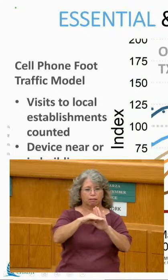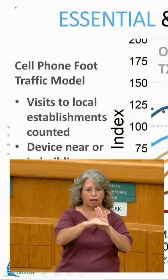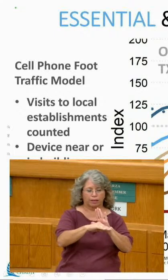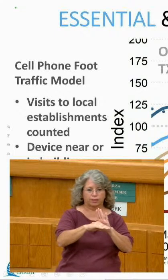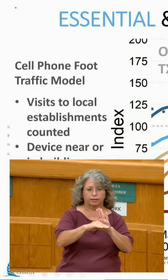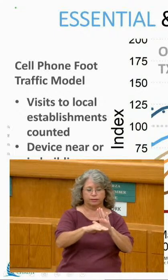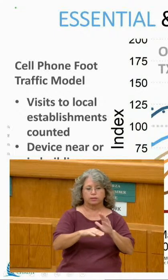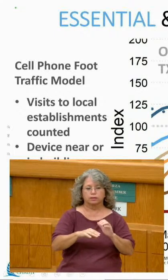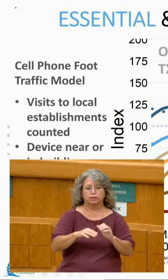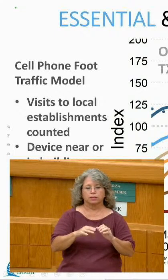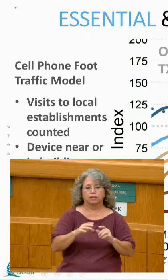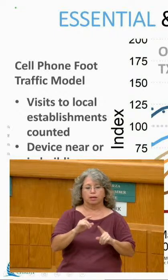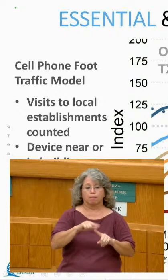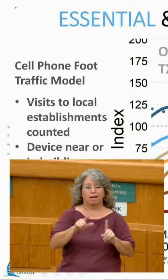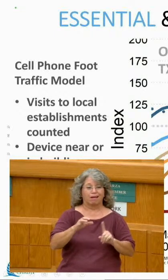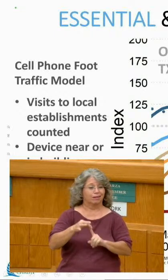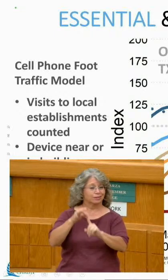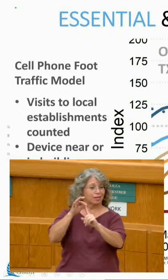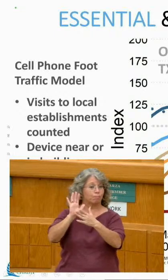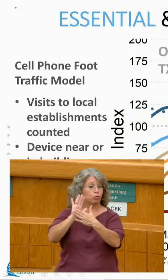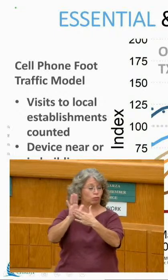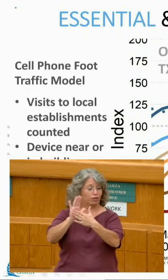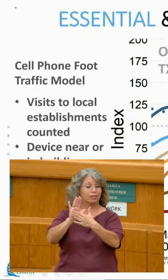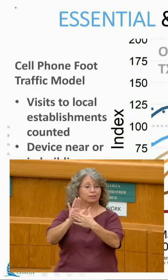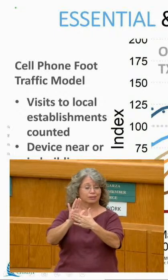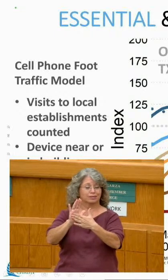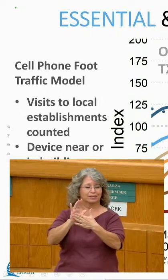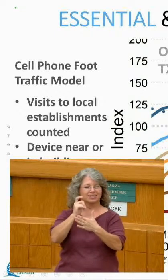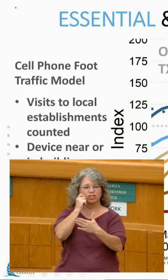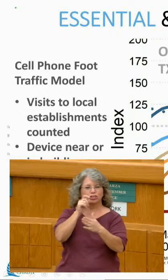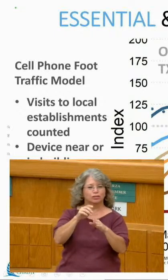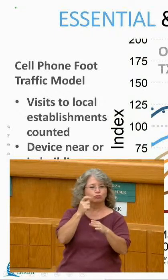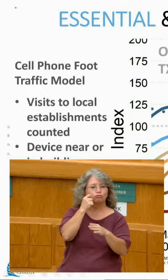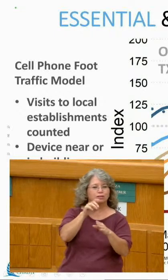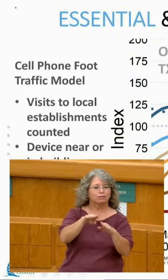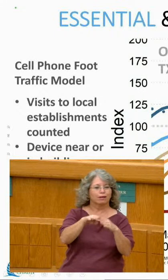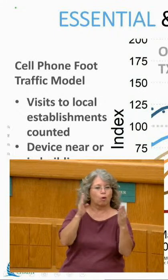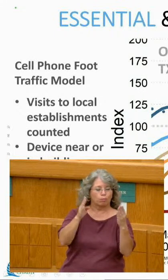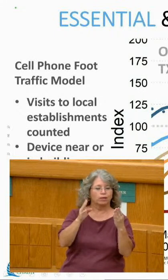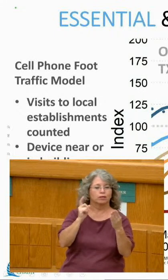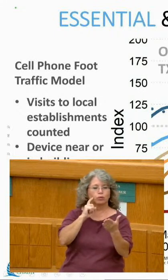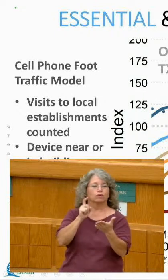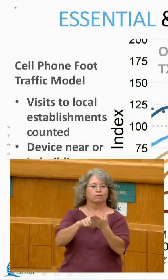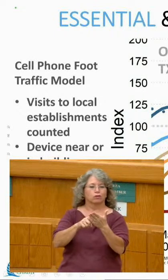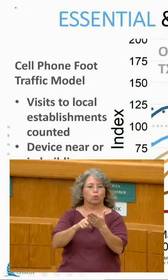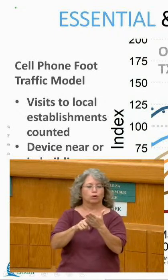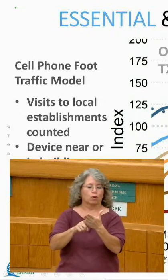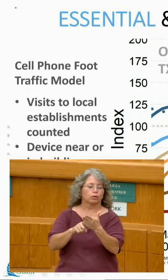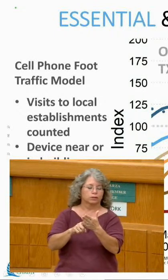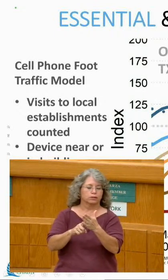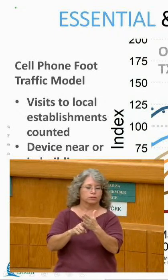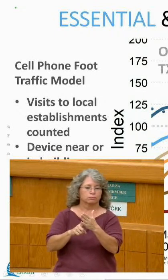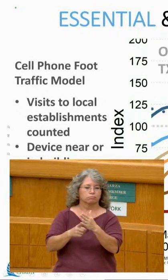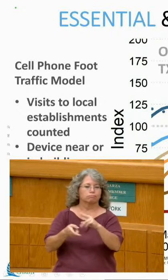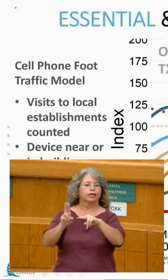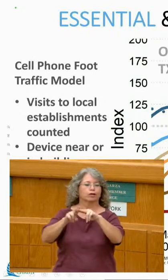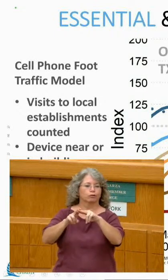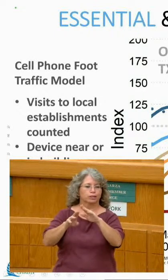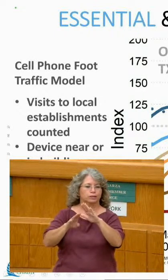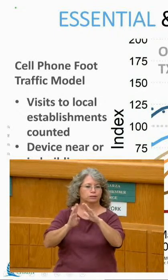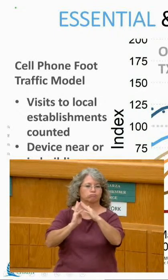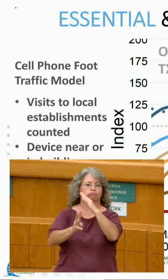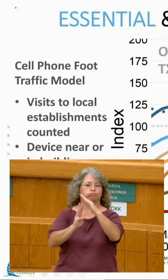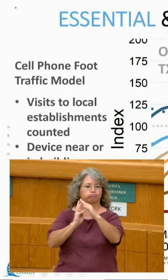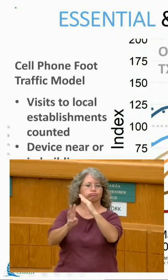with the exception of movies, which notably opened recently, and we're seeing an increased amount of movie